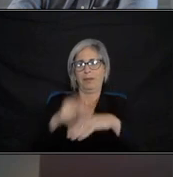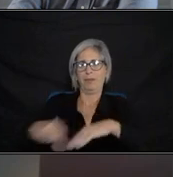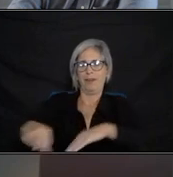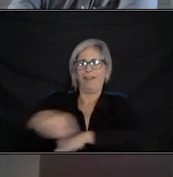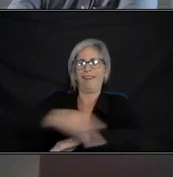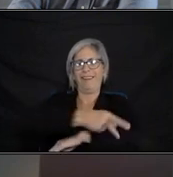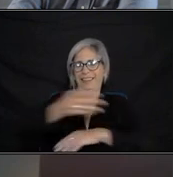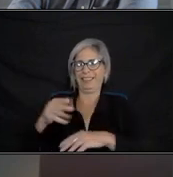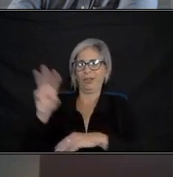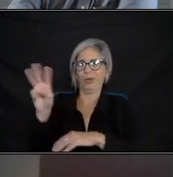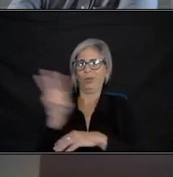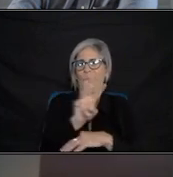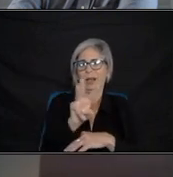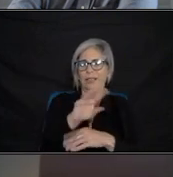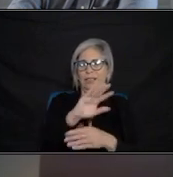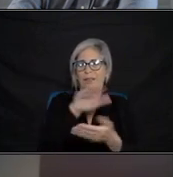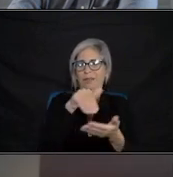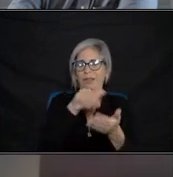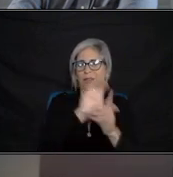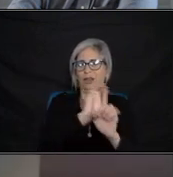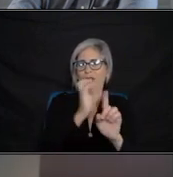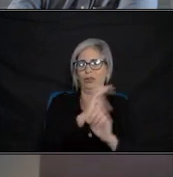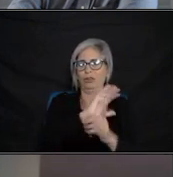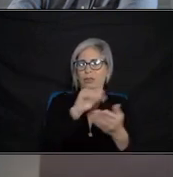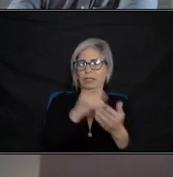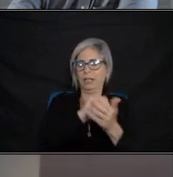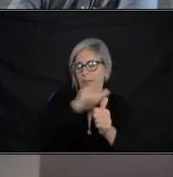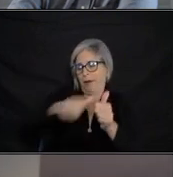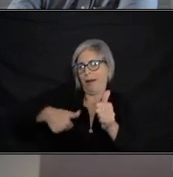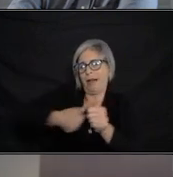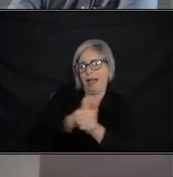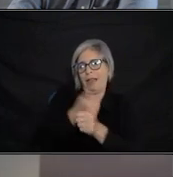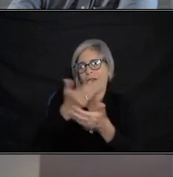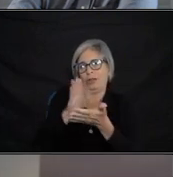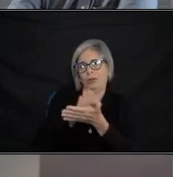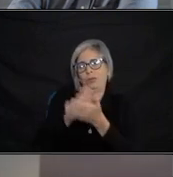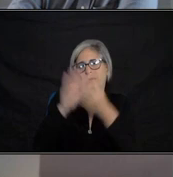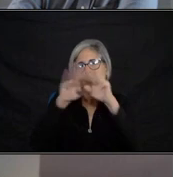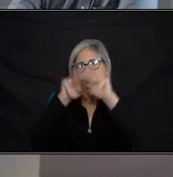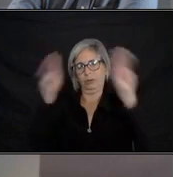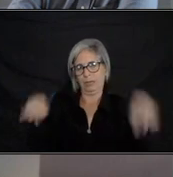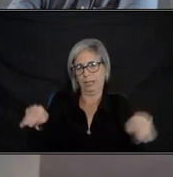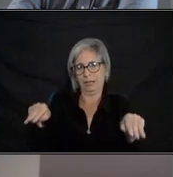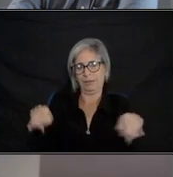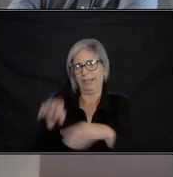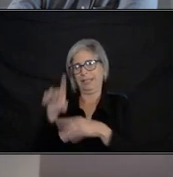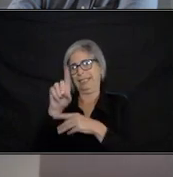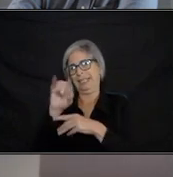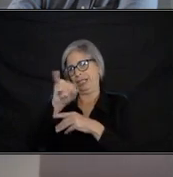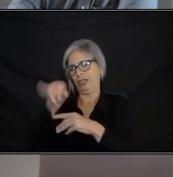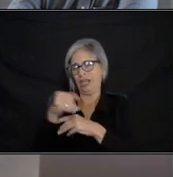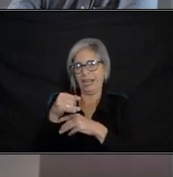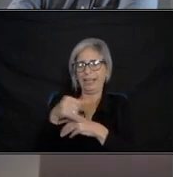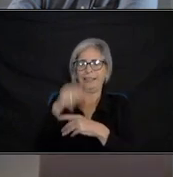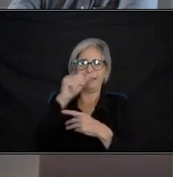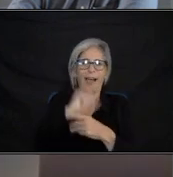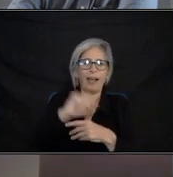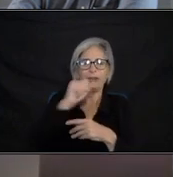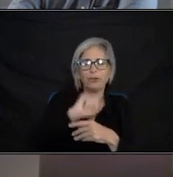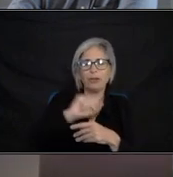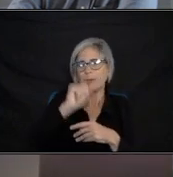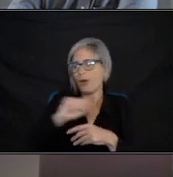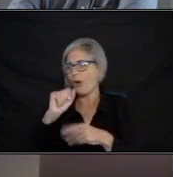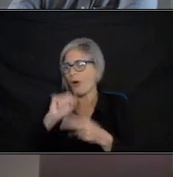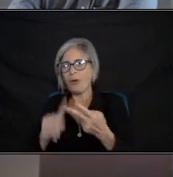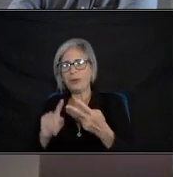west of the Cultural Center and behind the Schoolhouse Museum. With a local DJ, complimentary shaved ice cream cones from